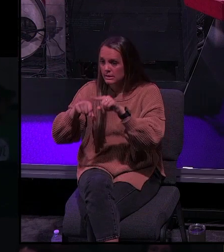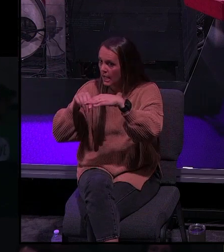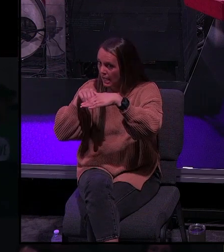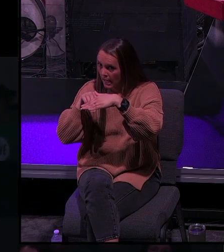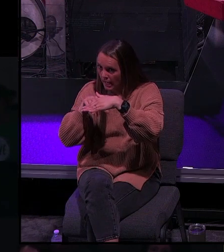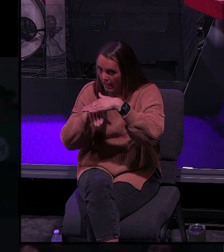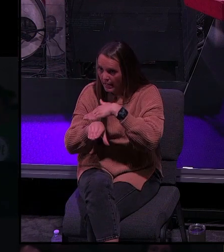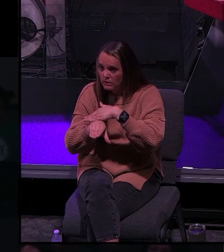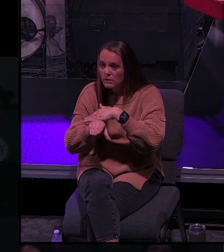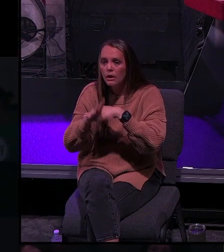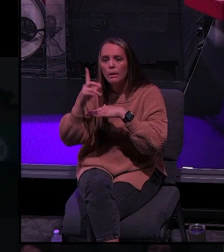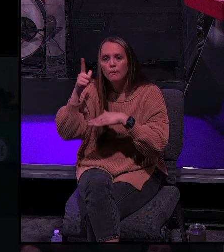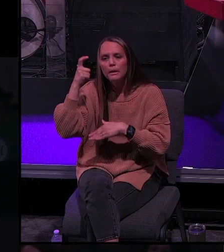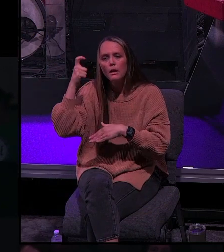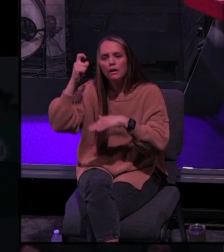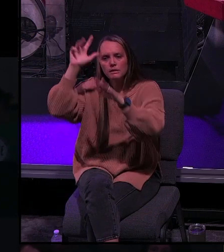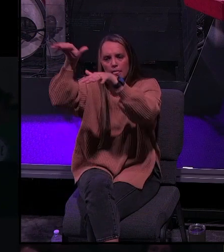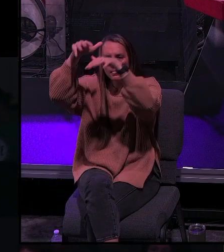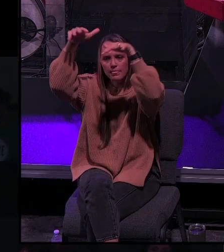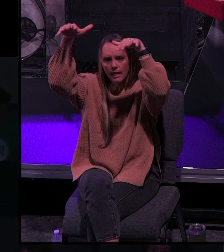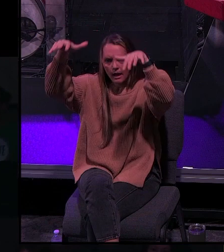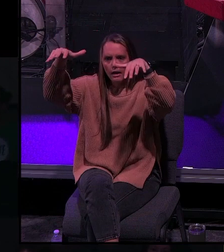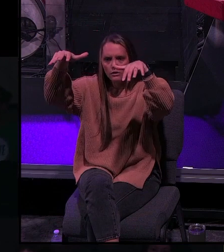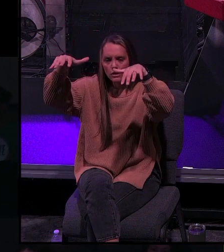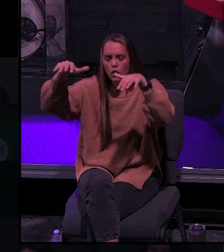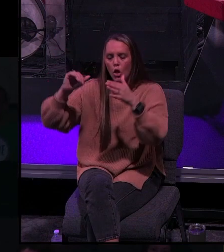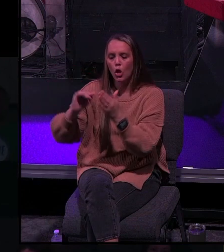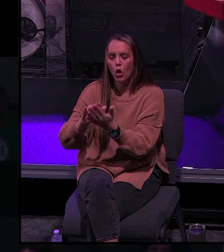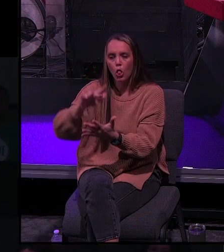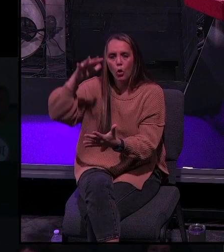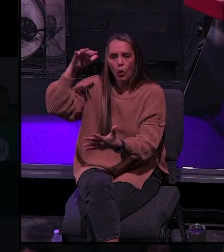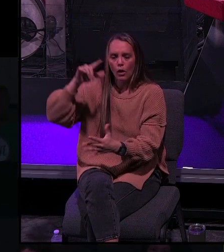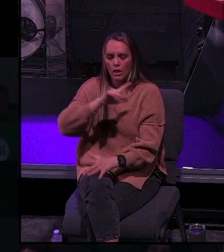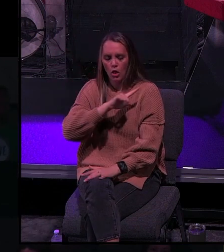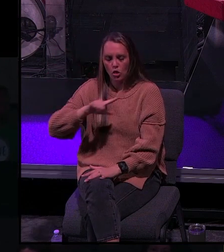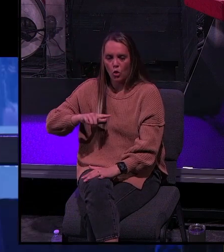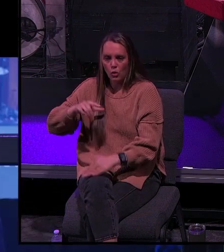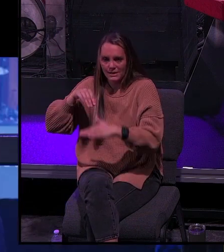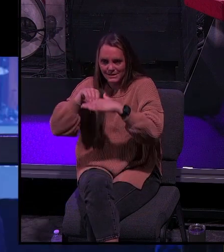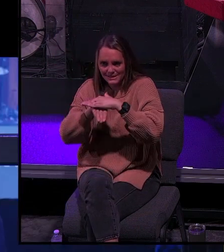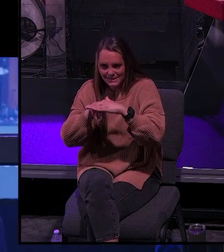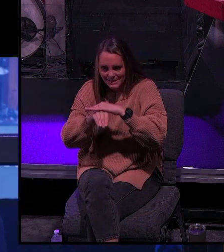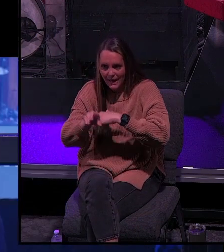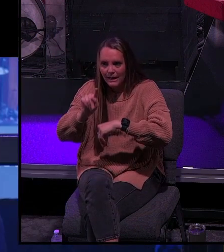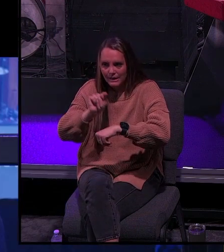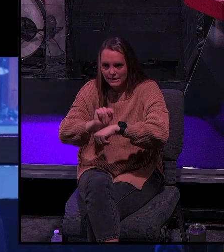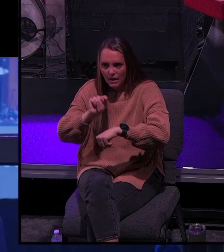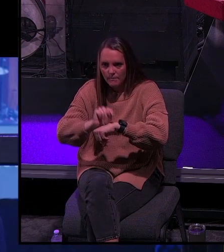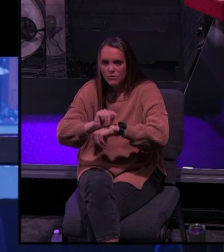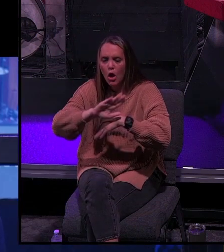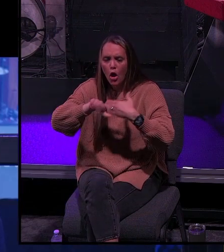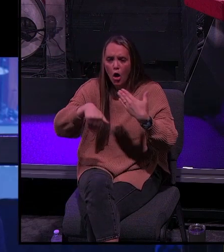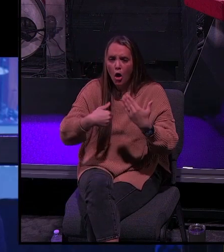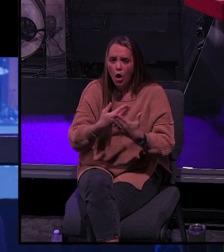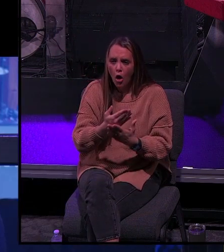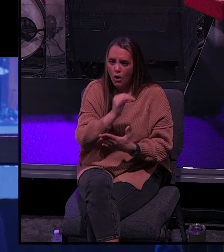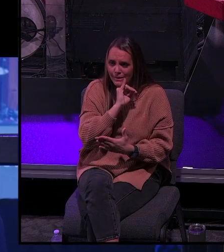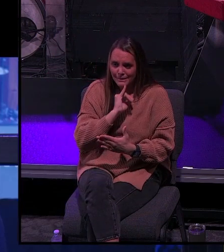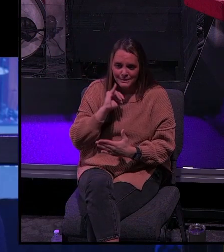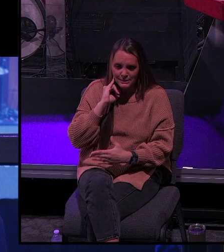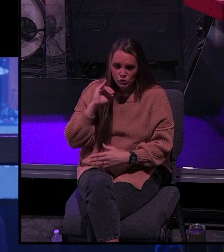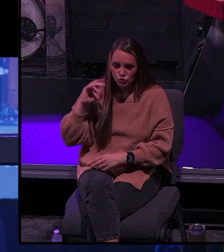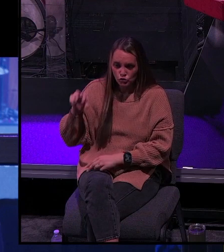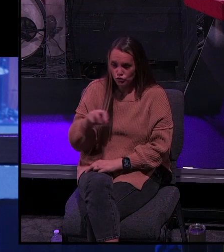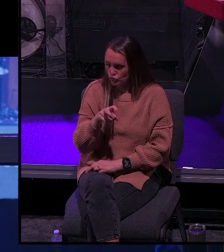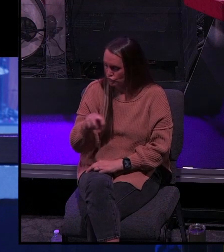settled on it, and the glory of the Lord filled the tabernacle. In all the travels of the Israelites, whenever the cloud lifted